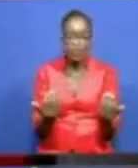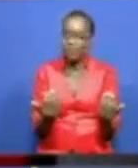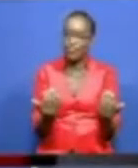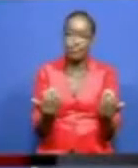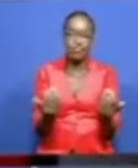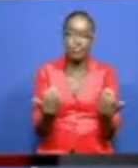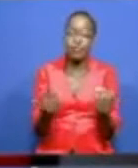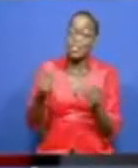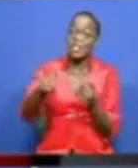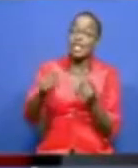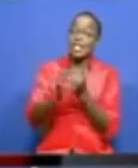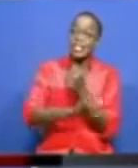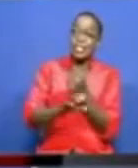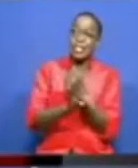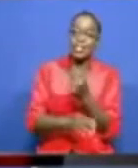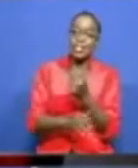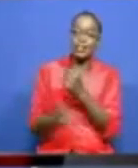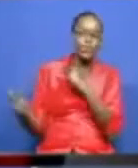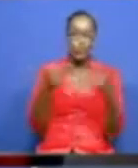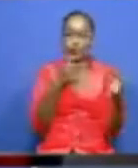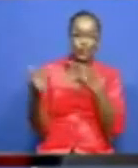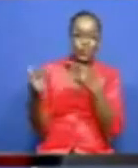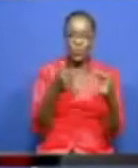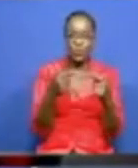and this country descends into chaos,